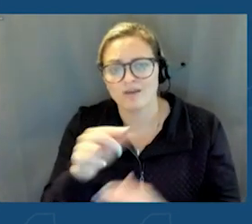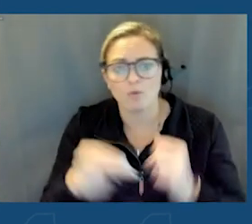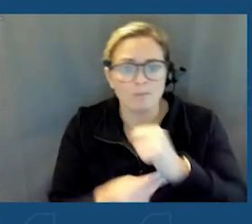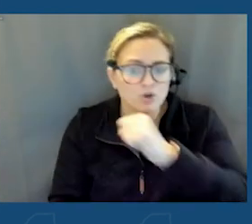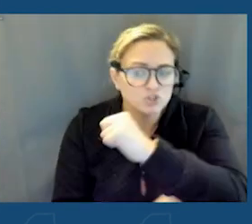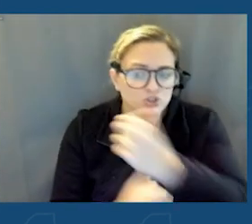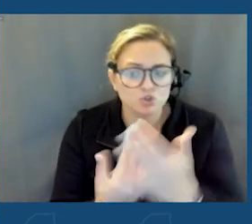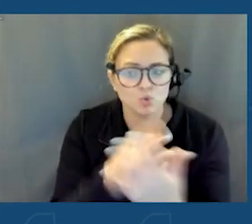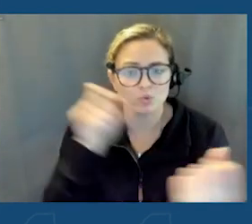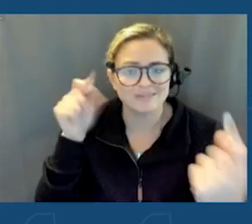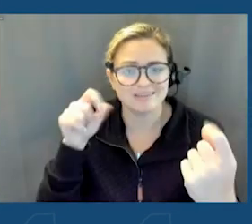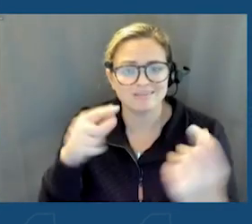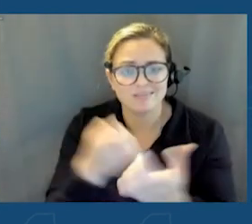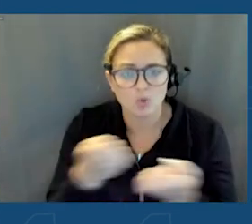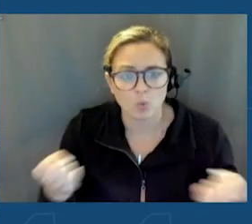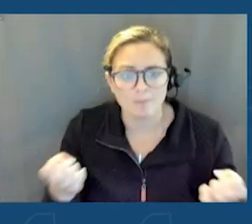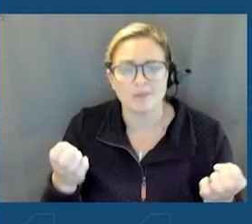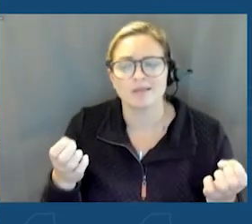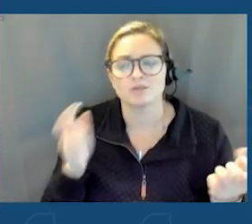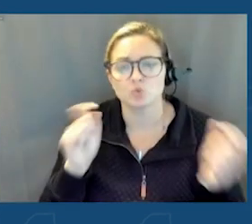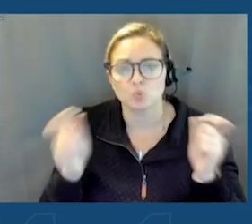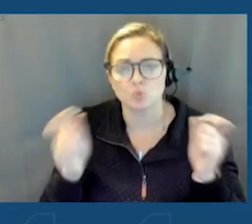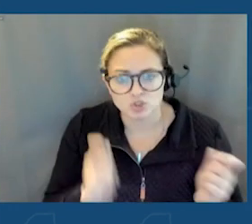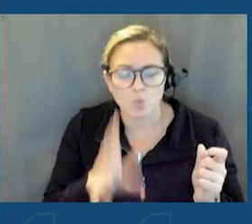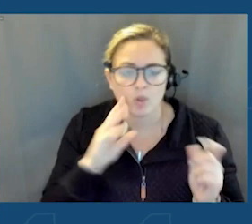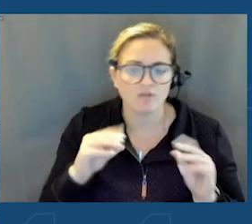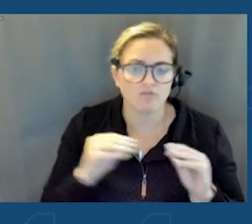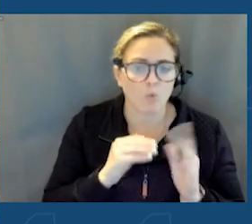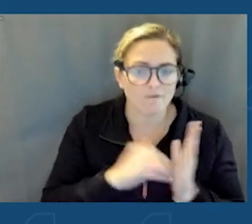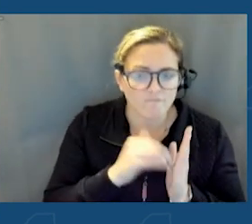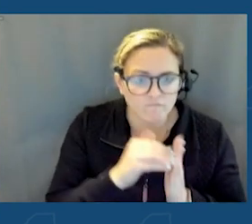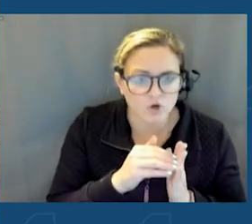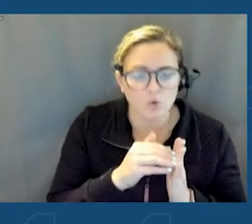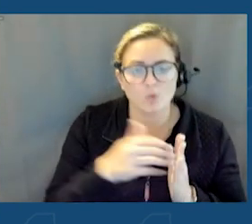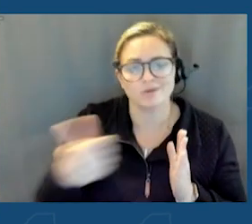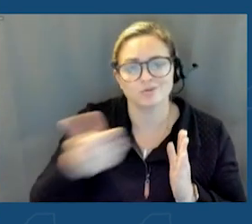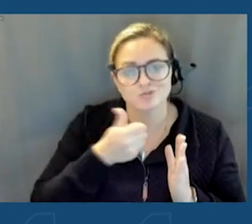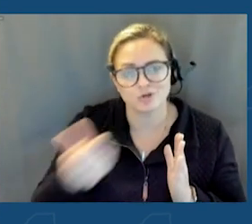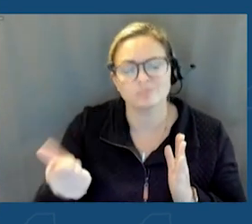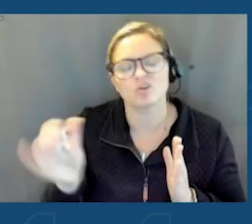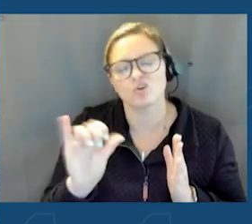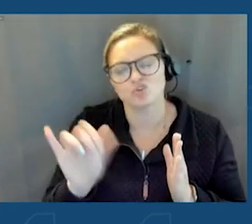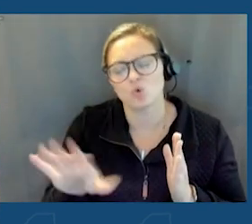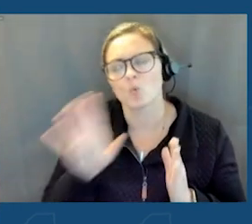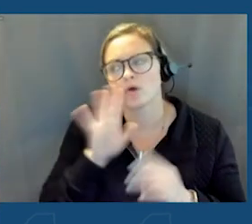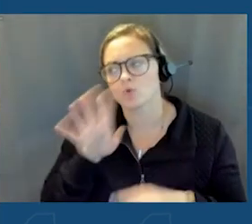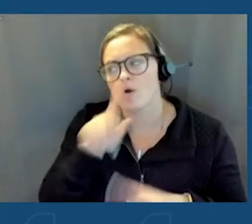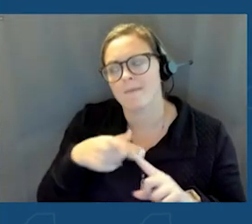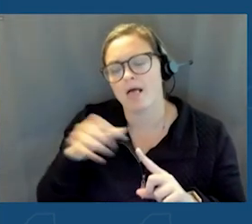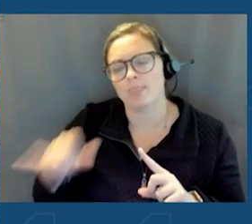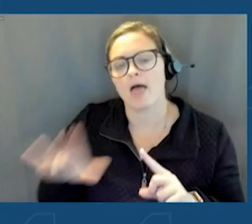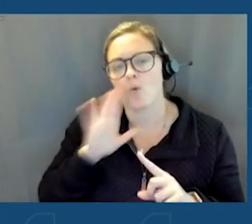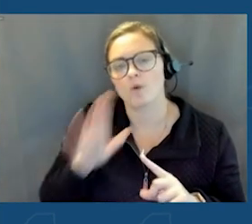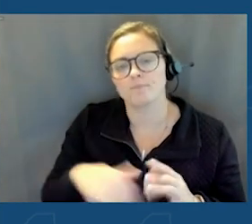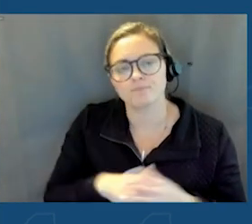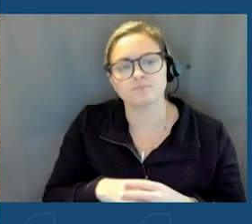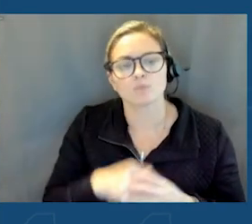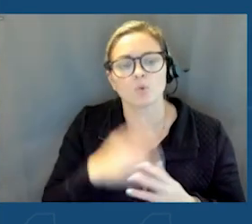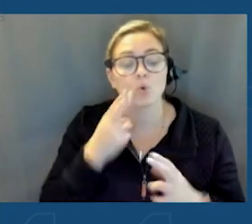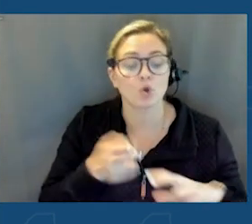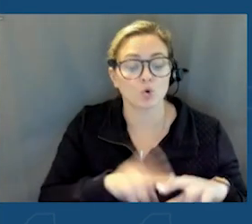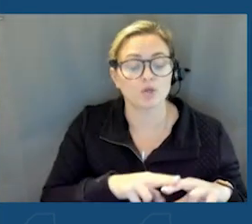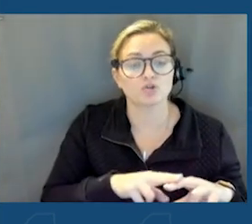equipment, switches, and we're going to have more frequent trips as well, which Jano's going to talk about. We're going to increase, for Hyde Park